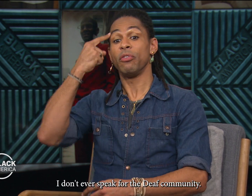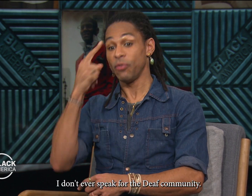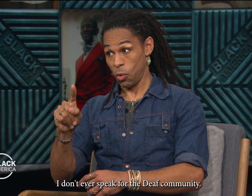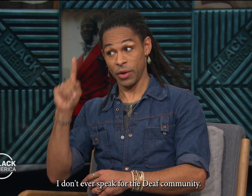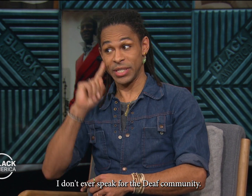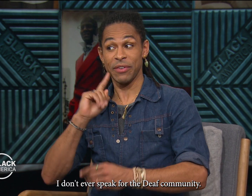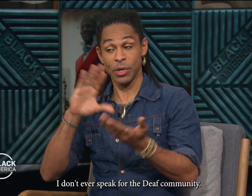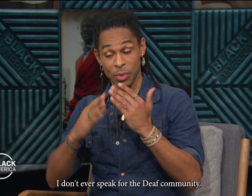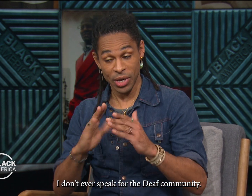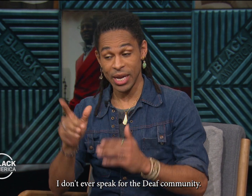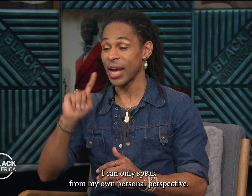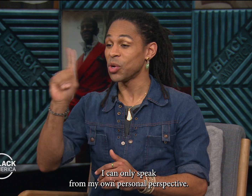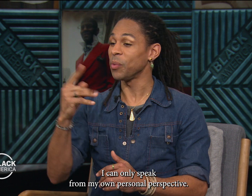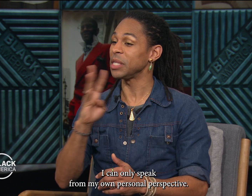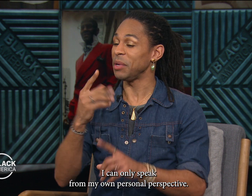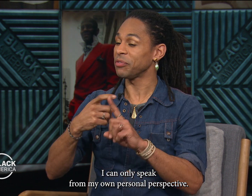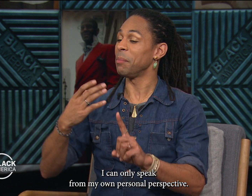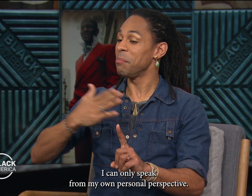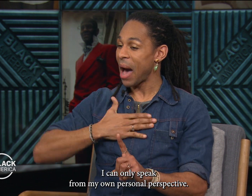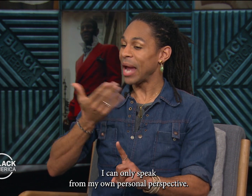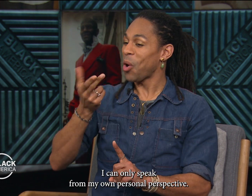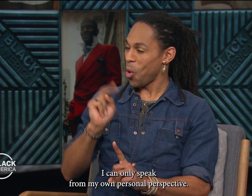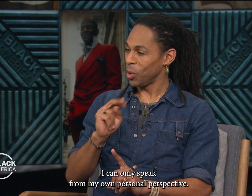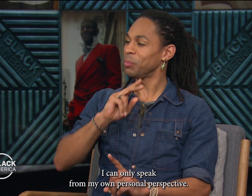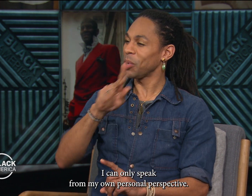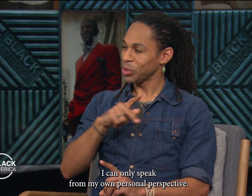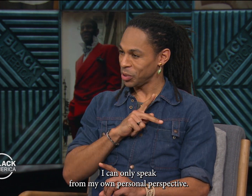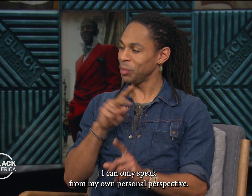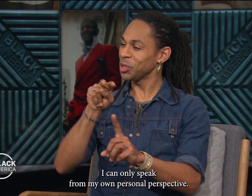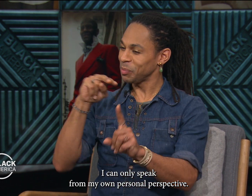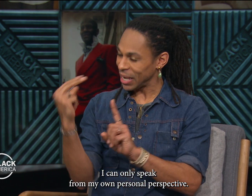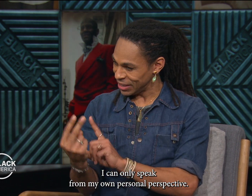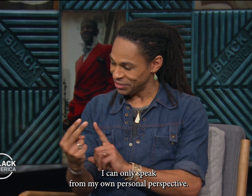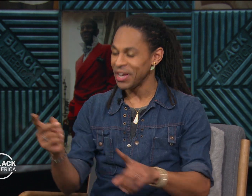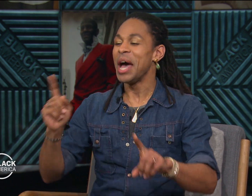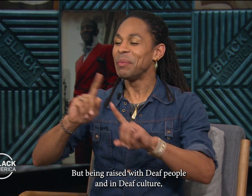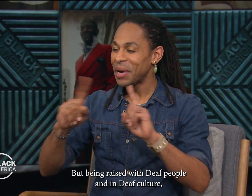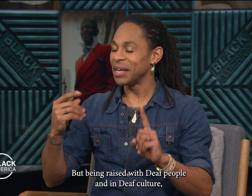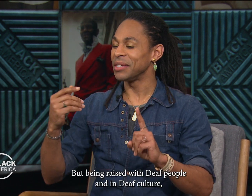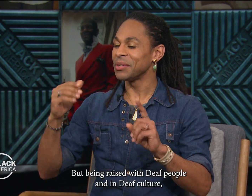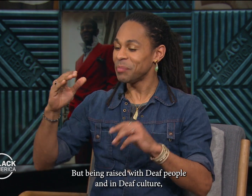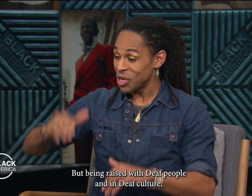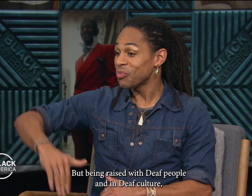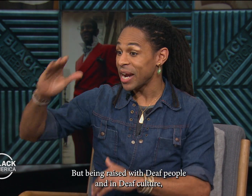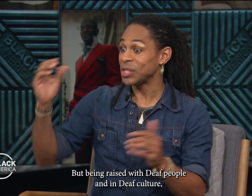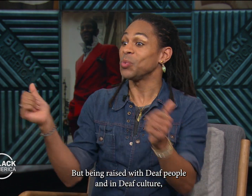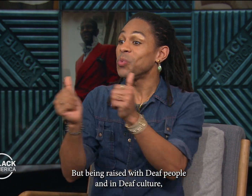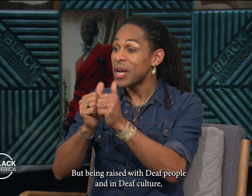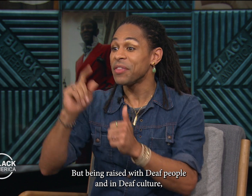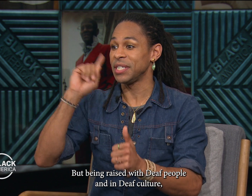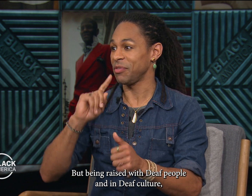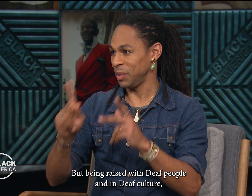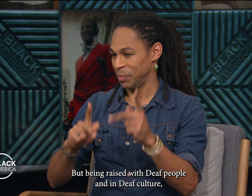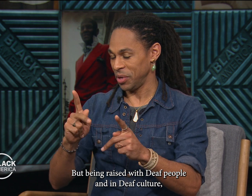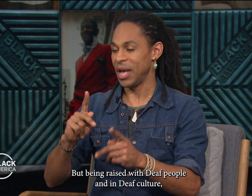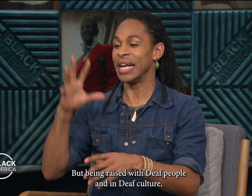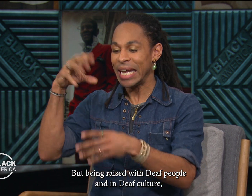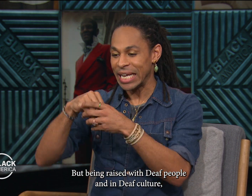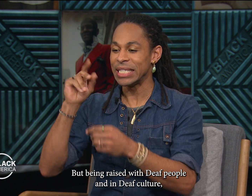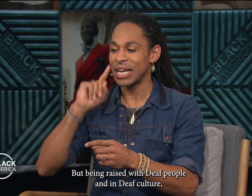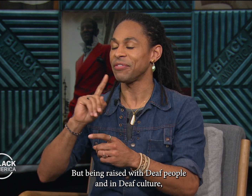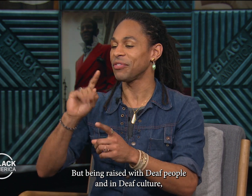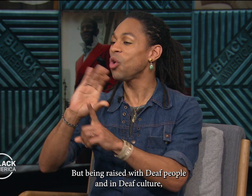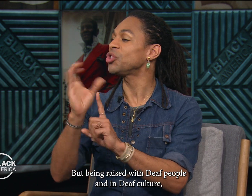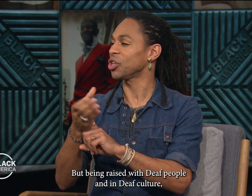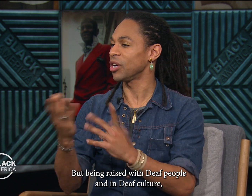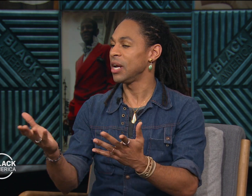speak for the deaf community. I can only speak from my own personal perspective, but being raised with deaf people and